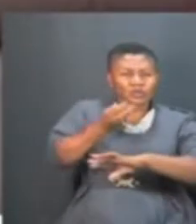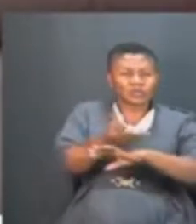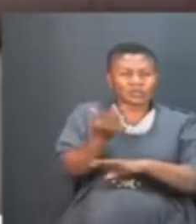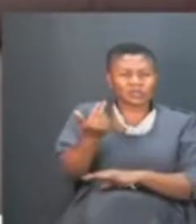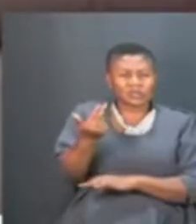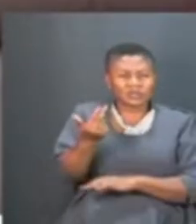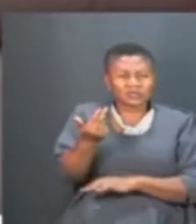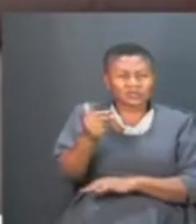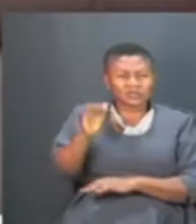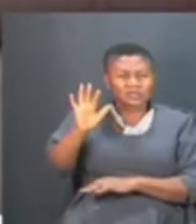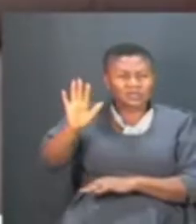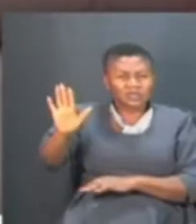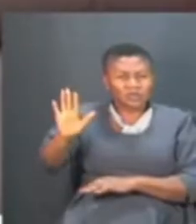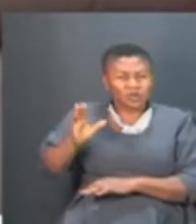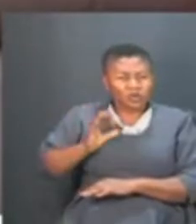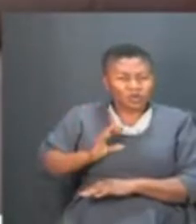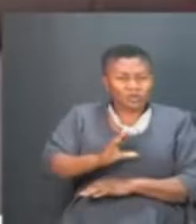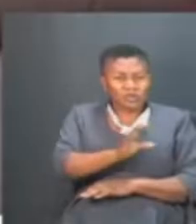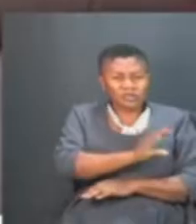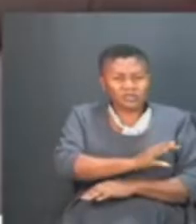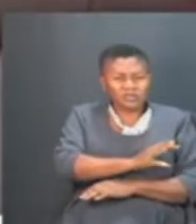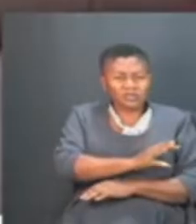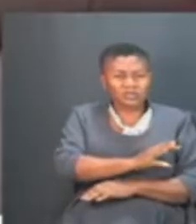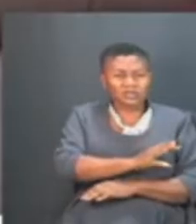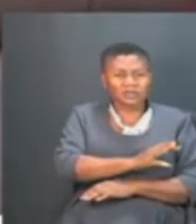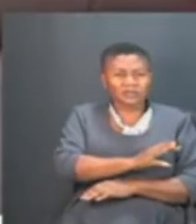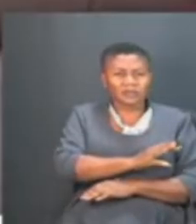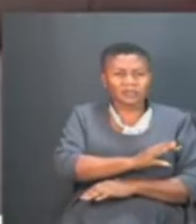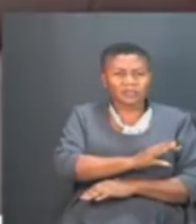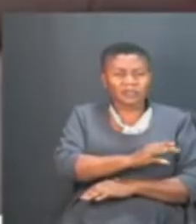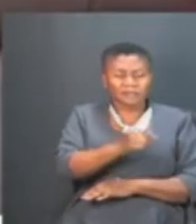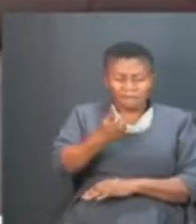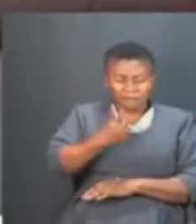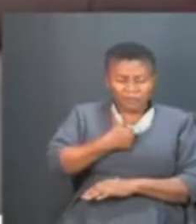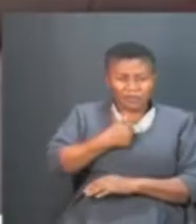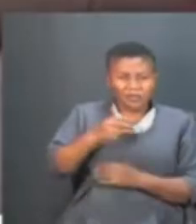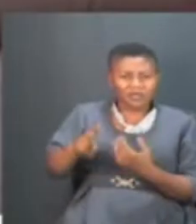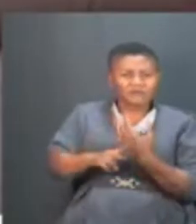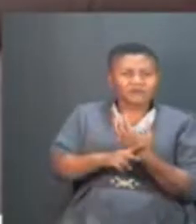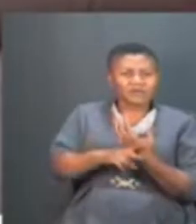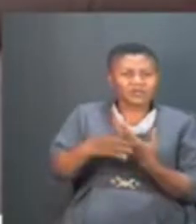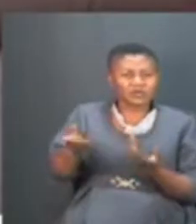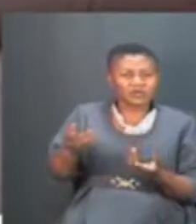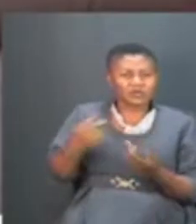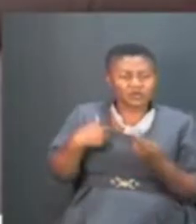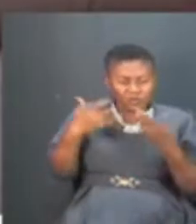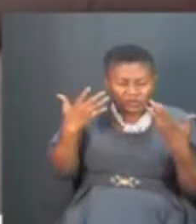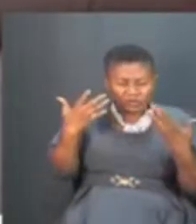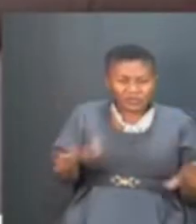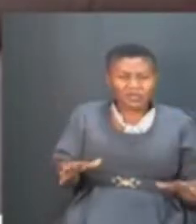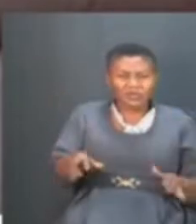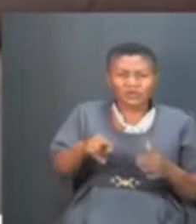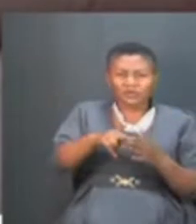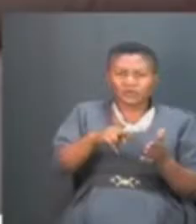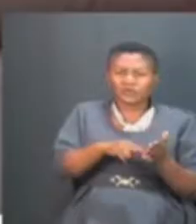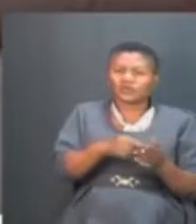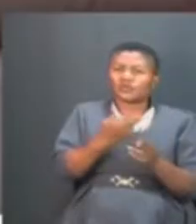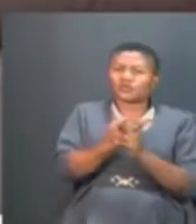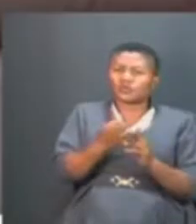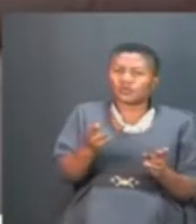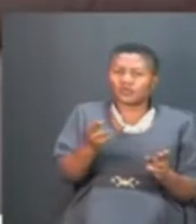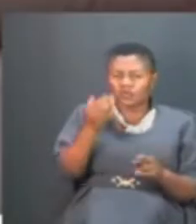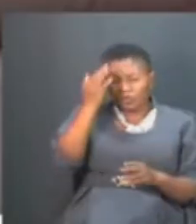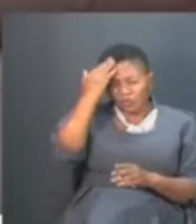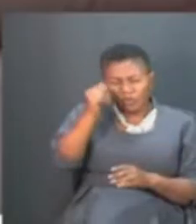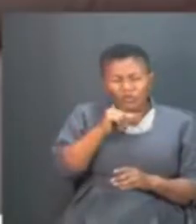the committee is chaired by you, ably assisted by my humble self. We are done. The report is ready. Why are you not taking